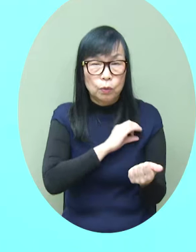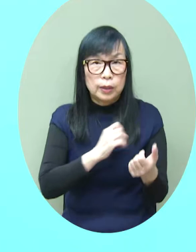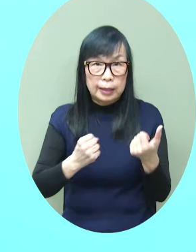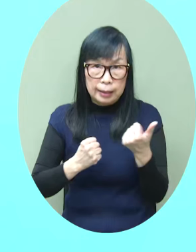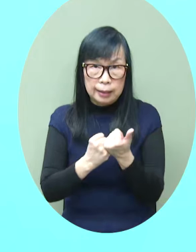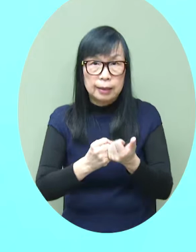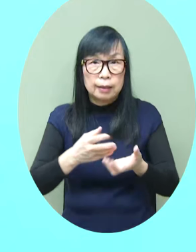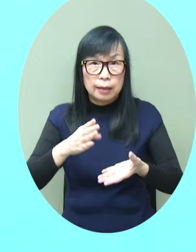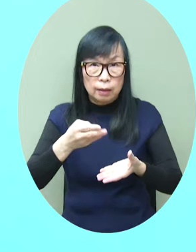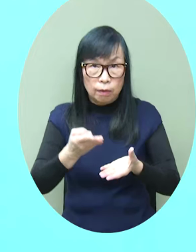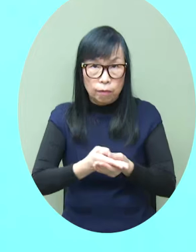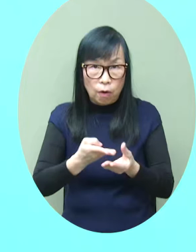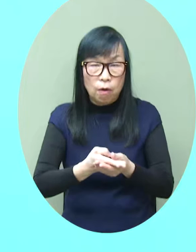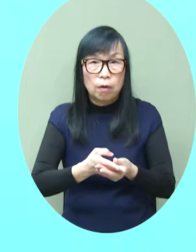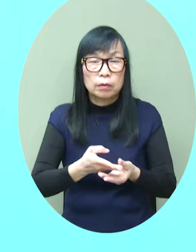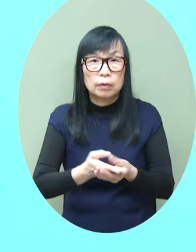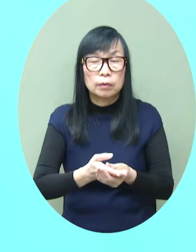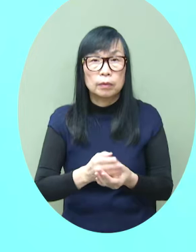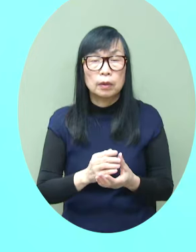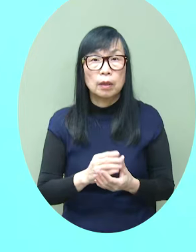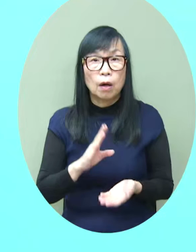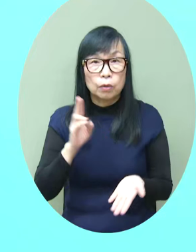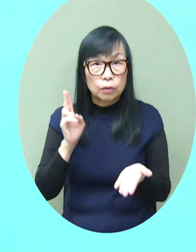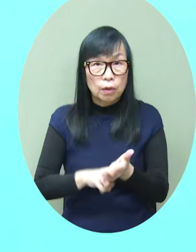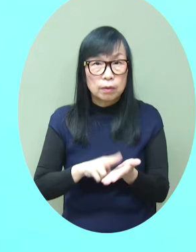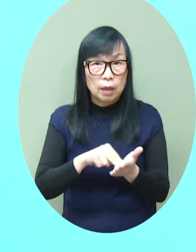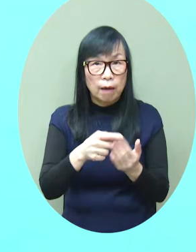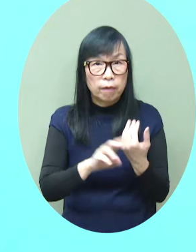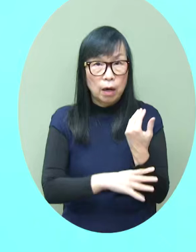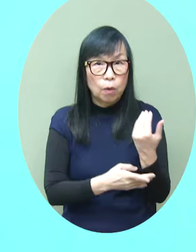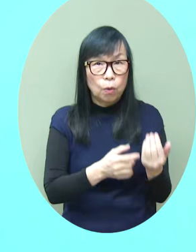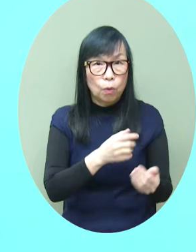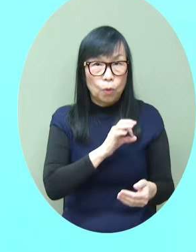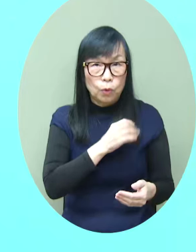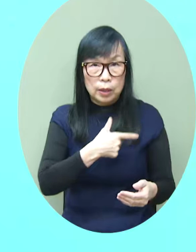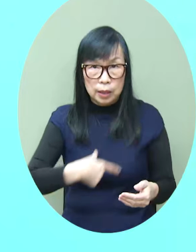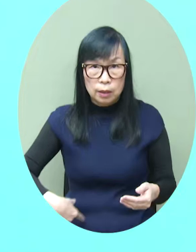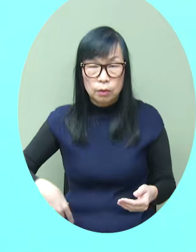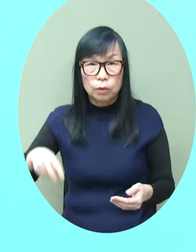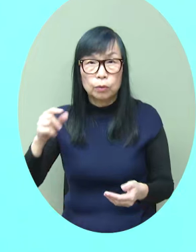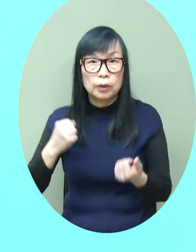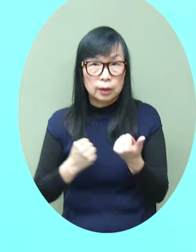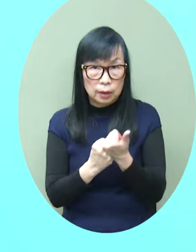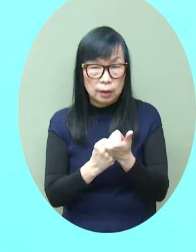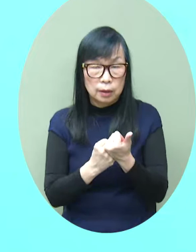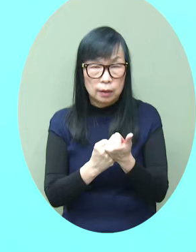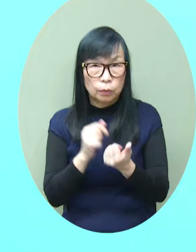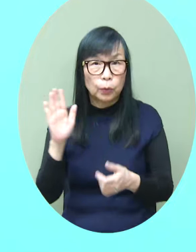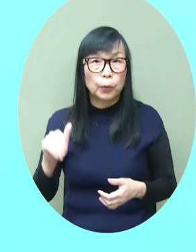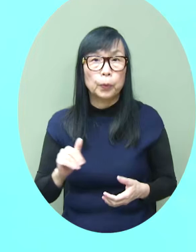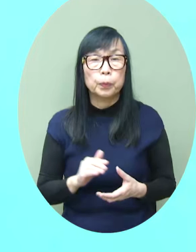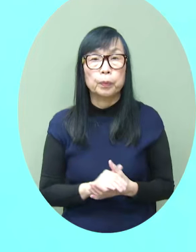received by members of the Legislative Council. Now, the last point